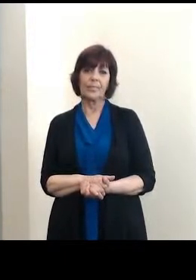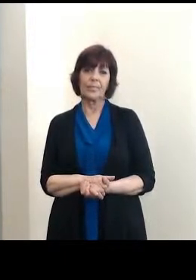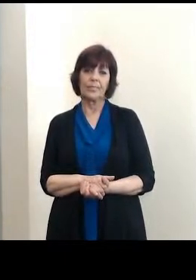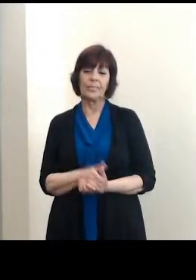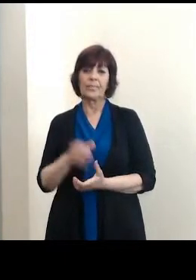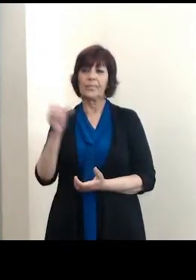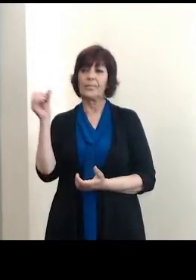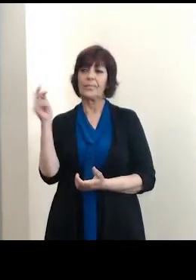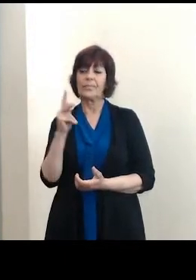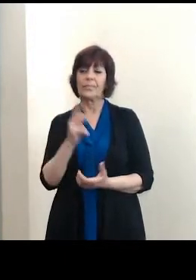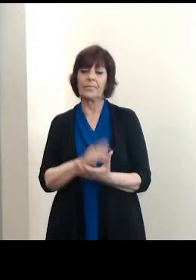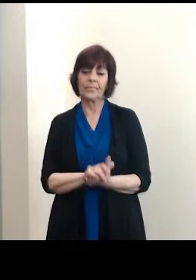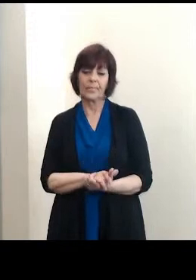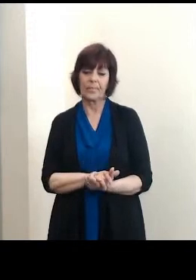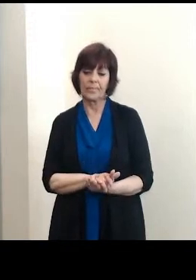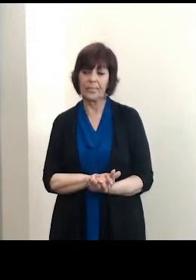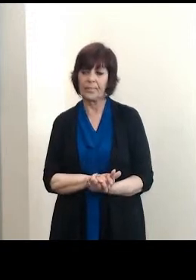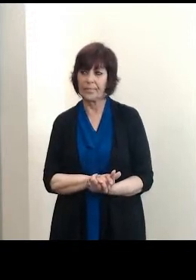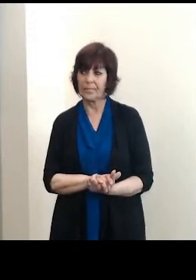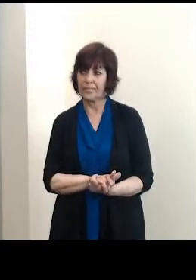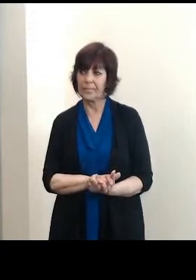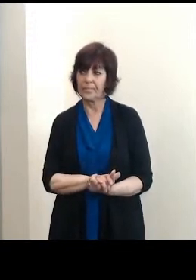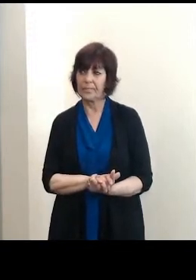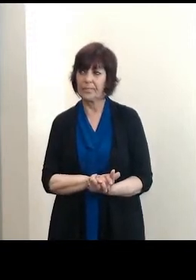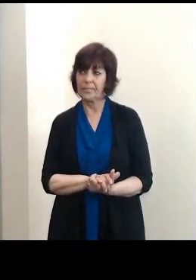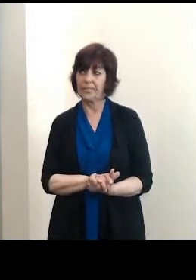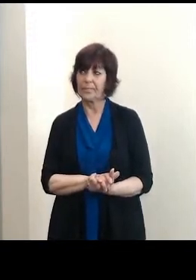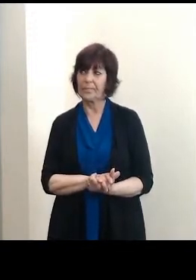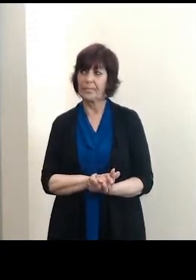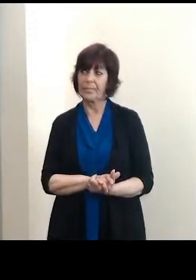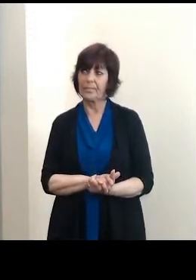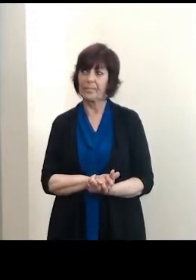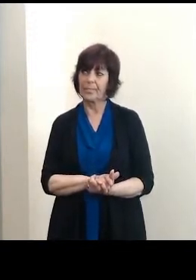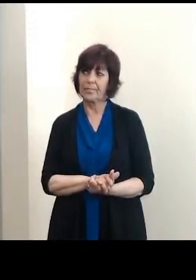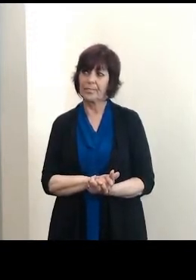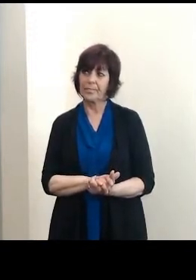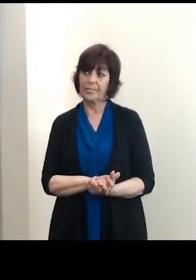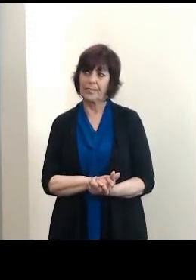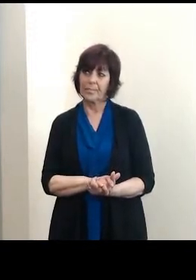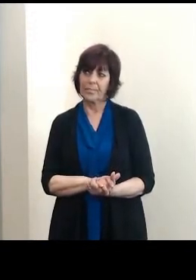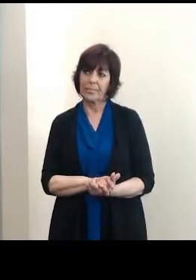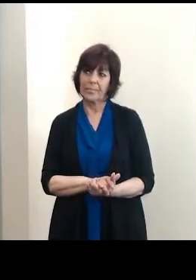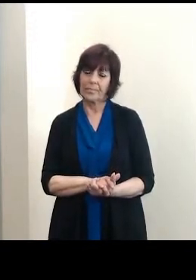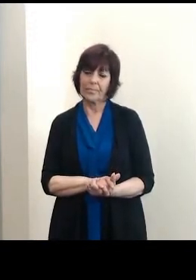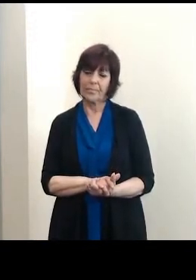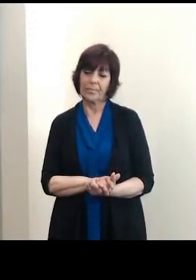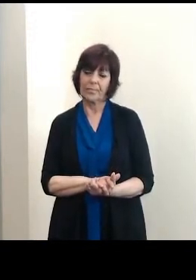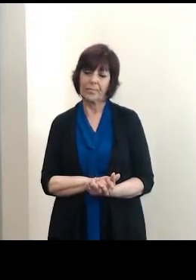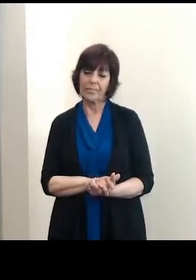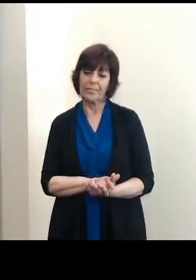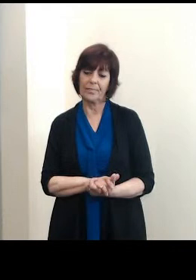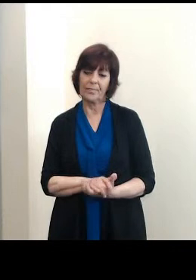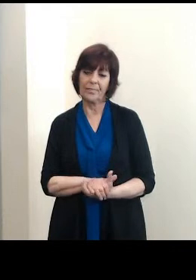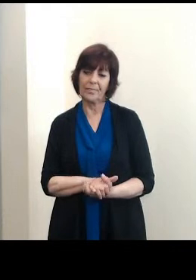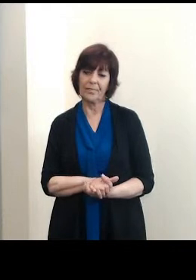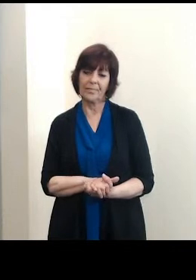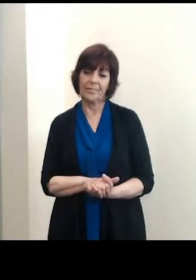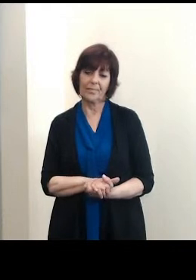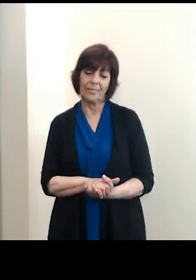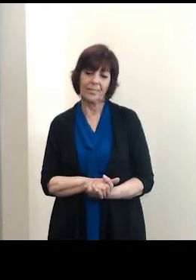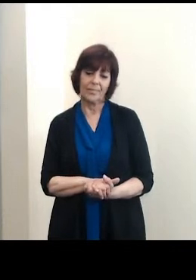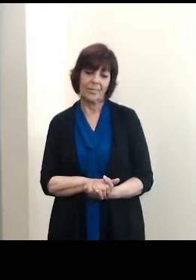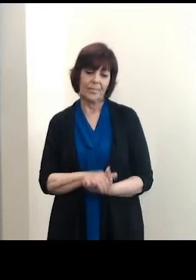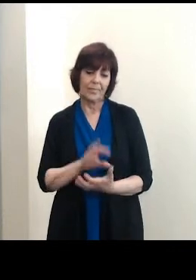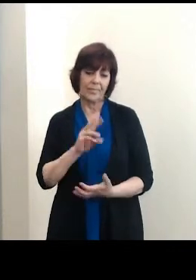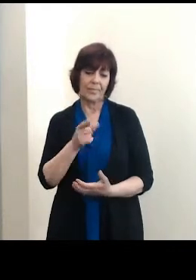Okay, WGRZ. Oh. We'll come back. We're going to do one round. So Thanks. we'll do